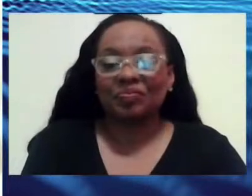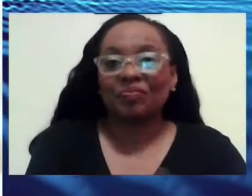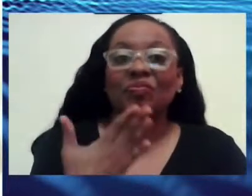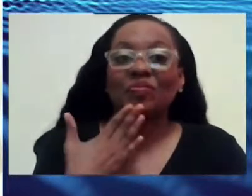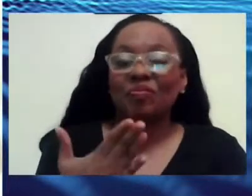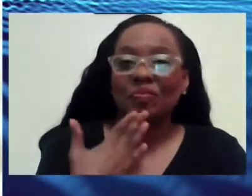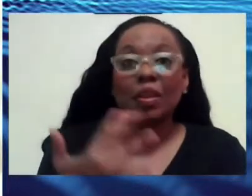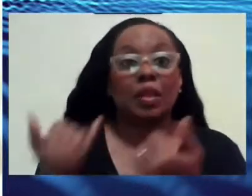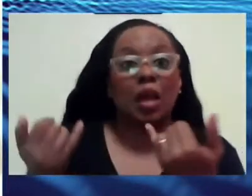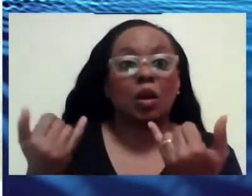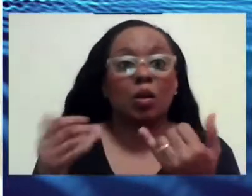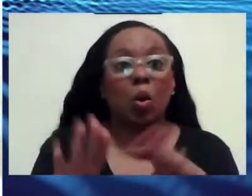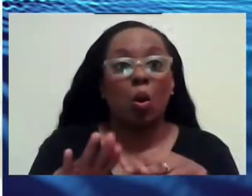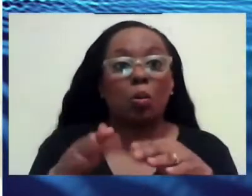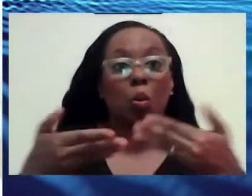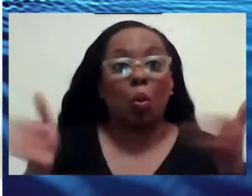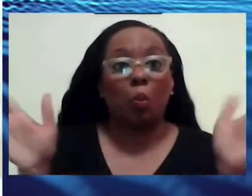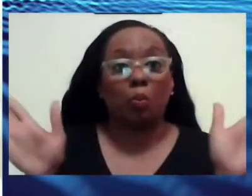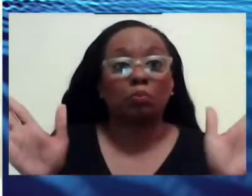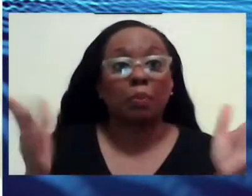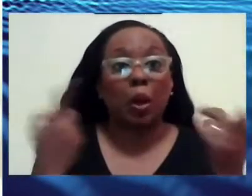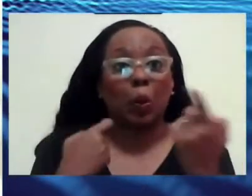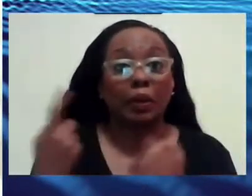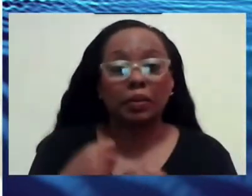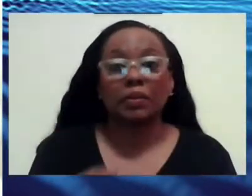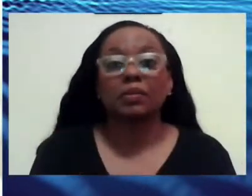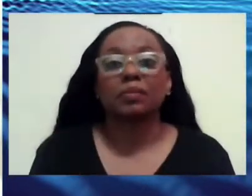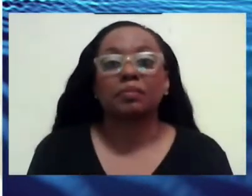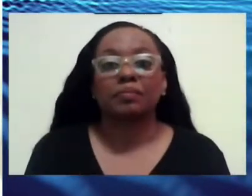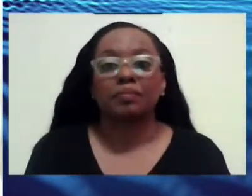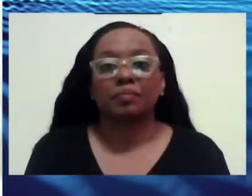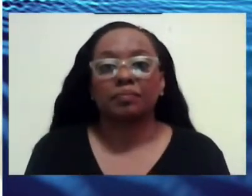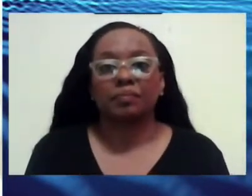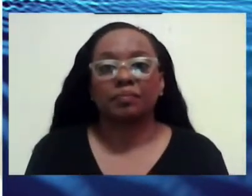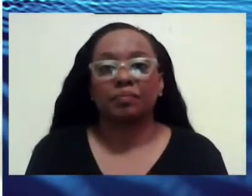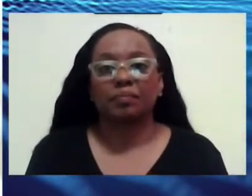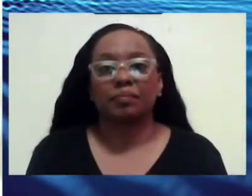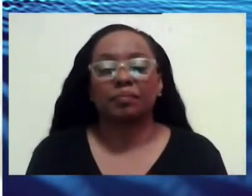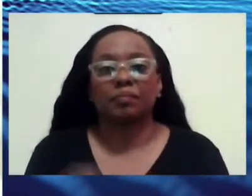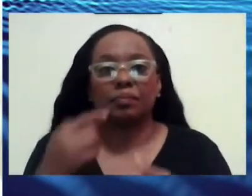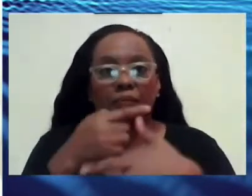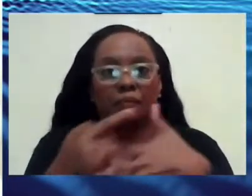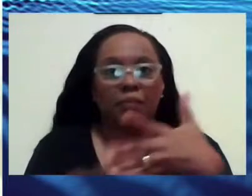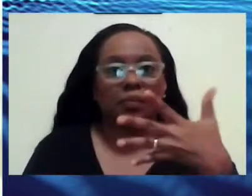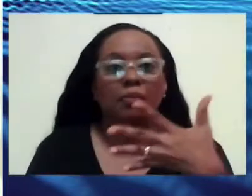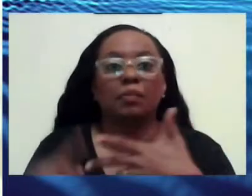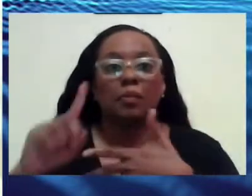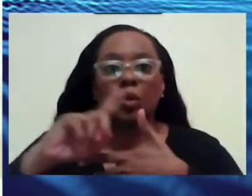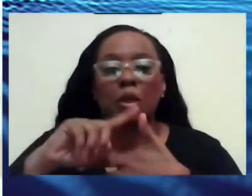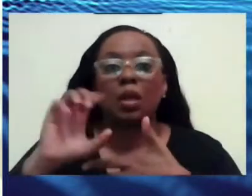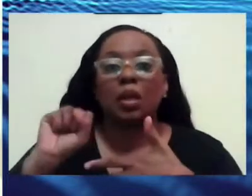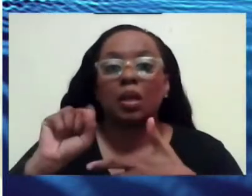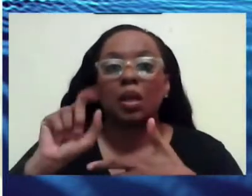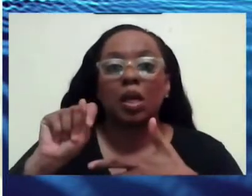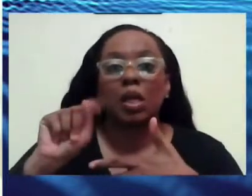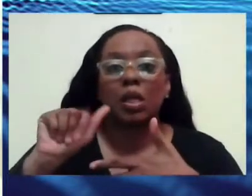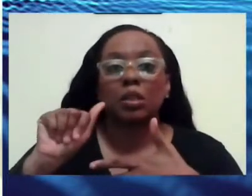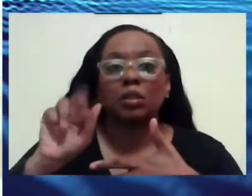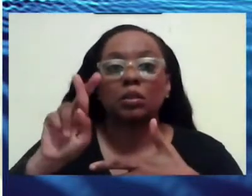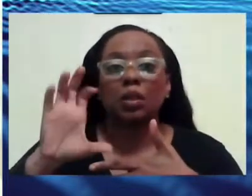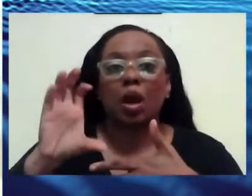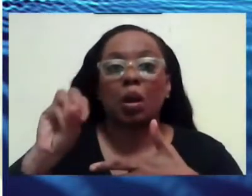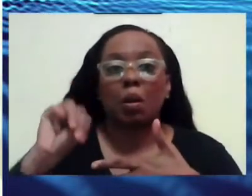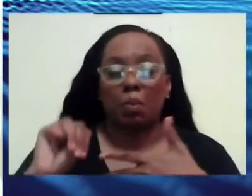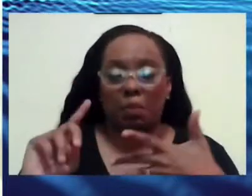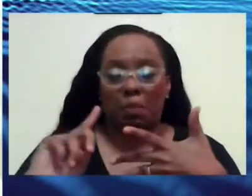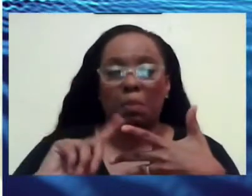Riley. We will now open for questions, and joining us from the media are Tanisha Rock-Yaw from Starcom Network, Barry